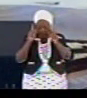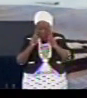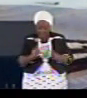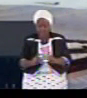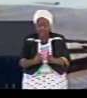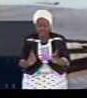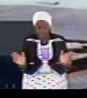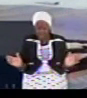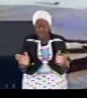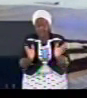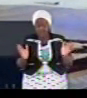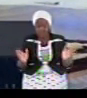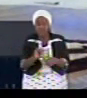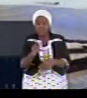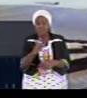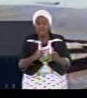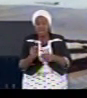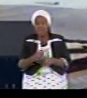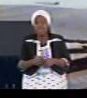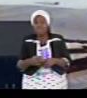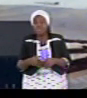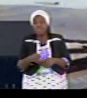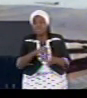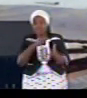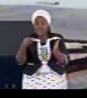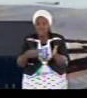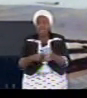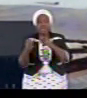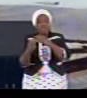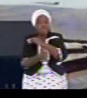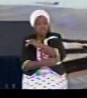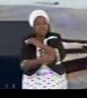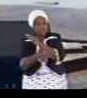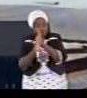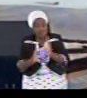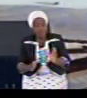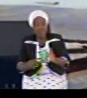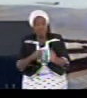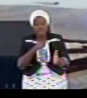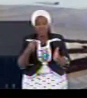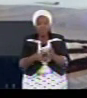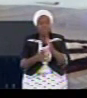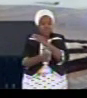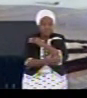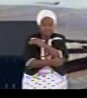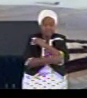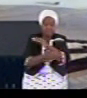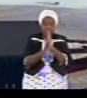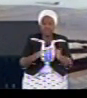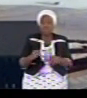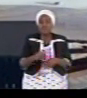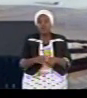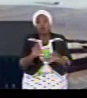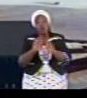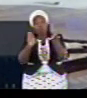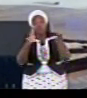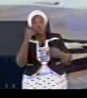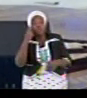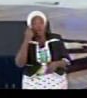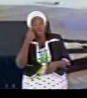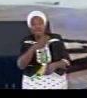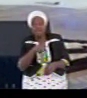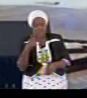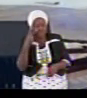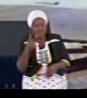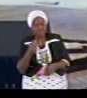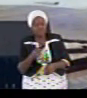motivating, instigating this tempter, this temptress? Open your eyes and